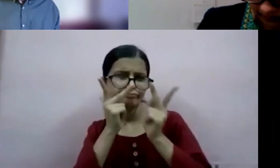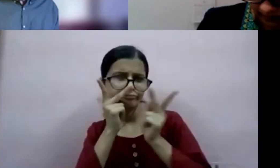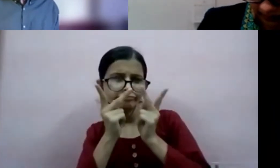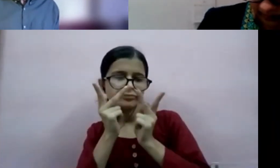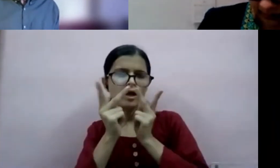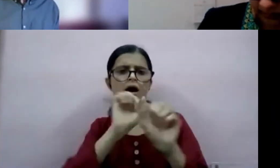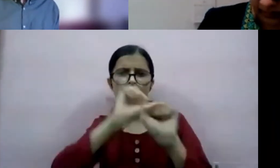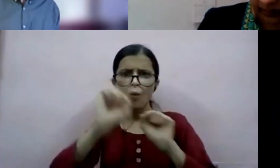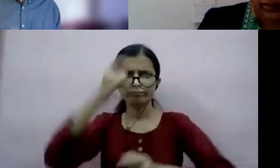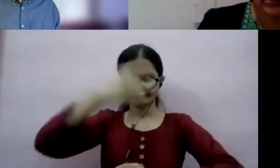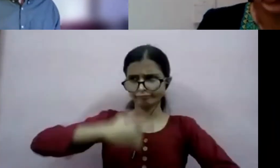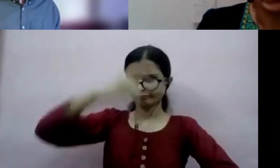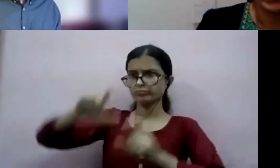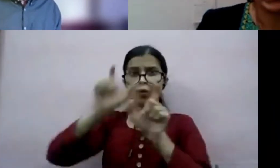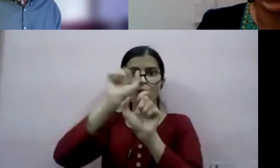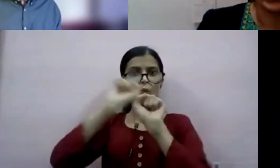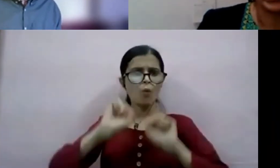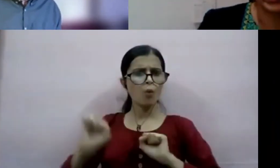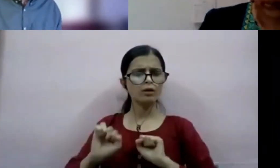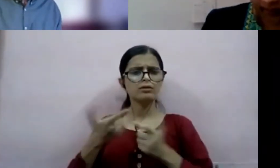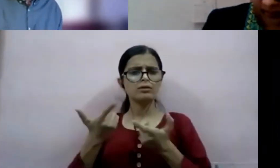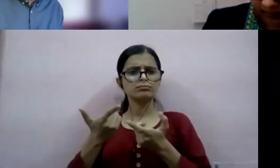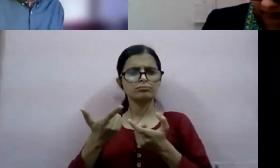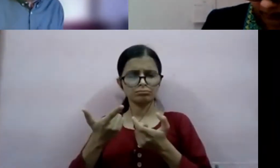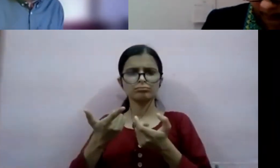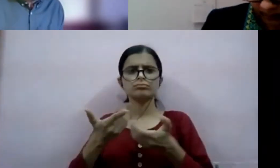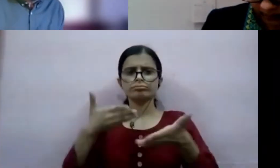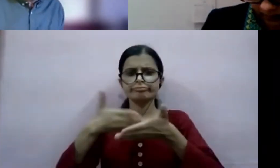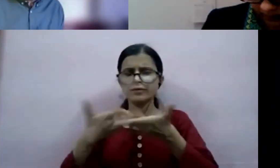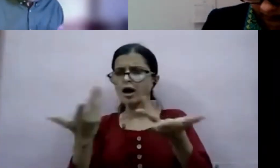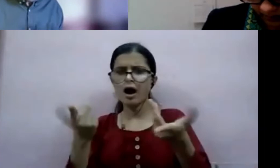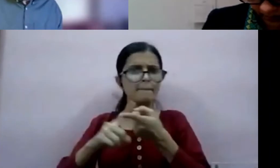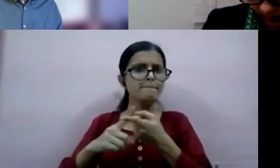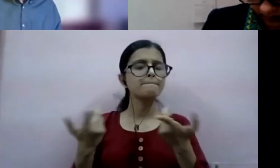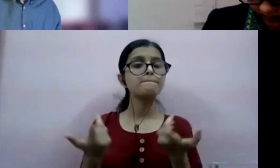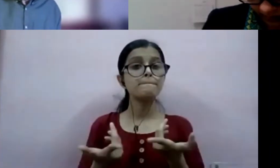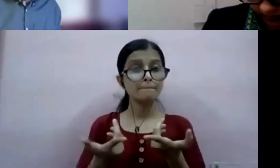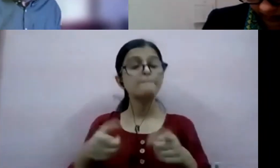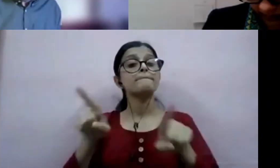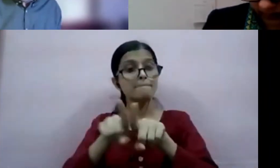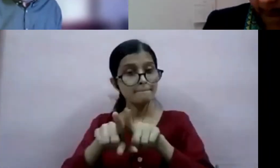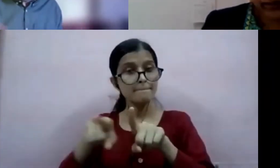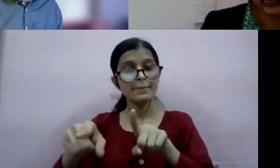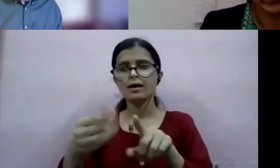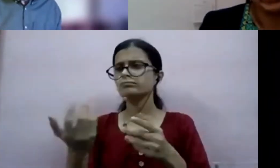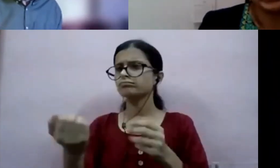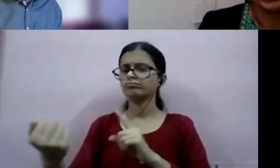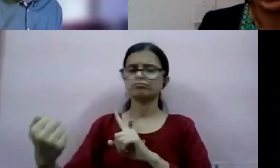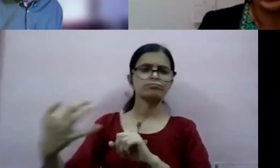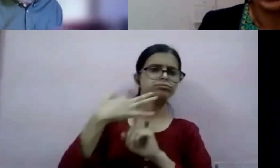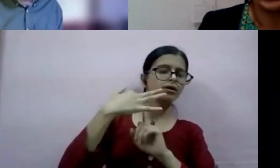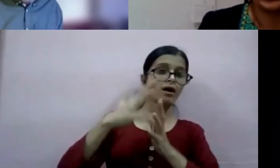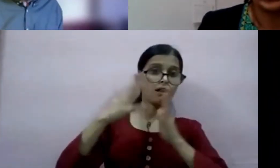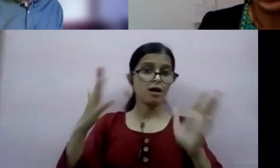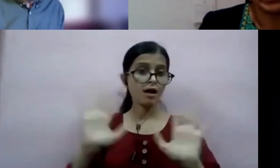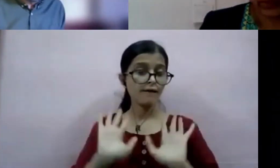their individual agency, the steps that they've taken to challenge disablement, what they think have impacted on their lives, and the structures